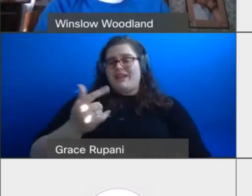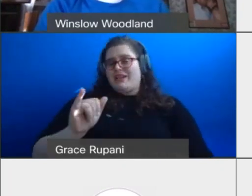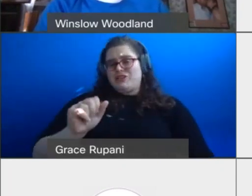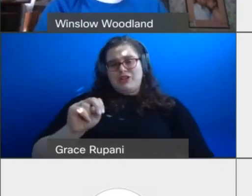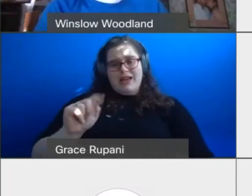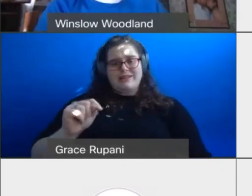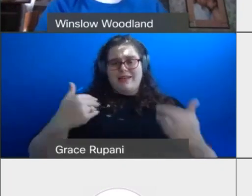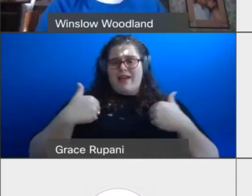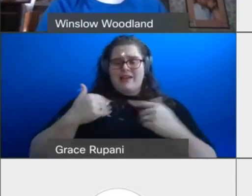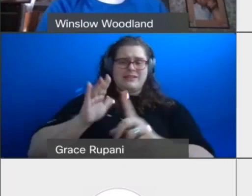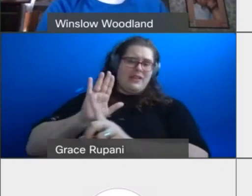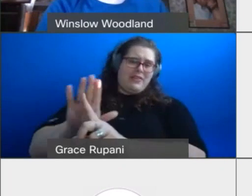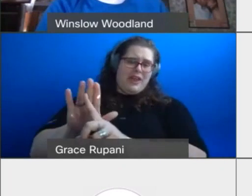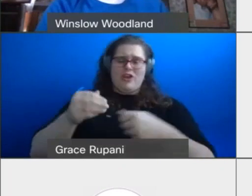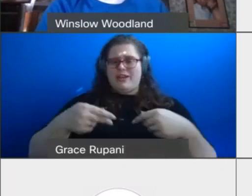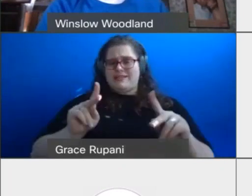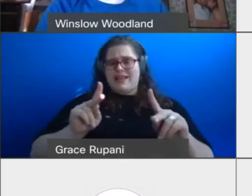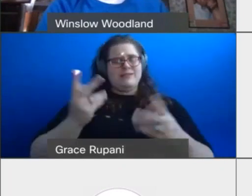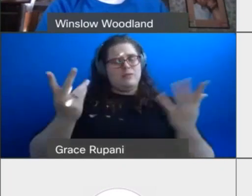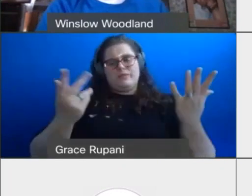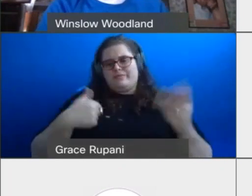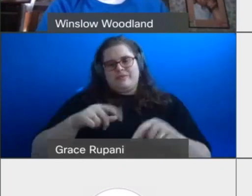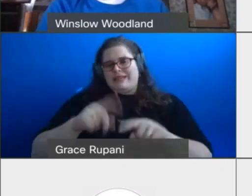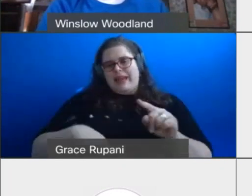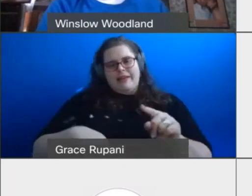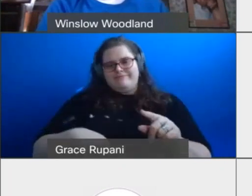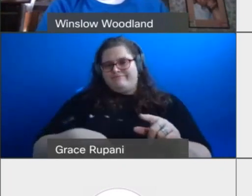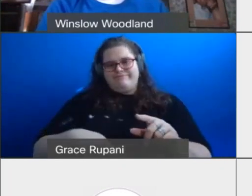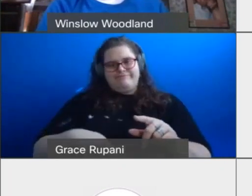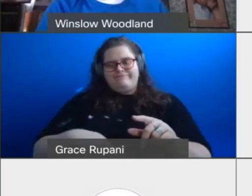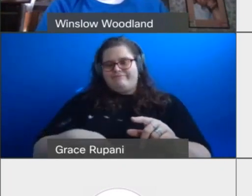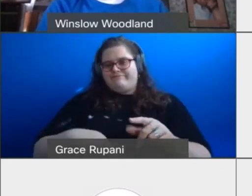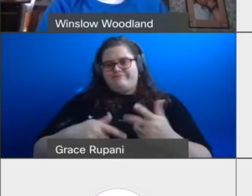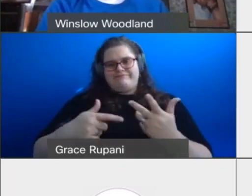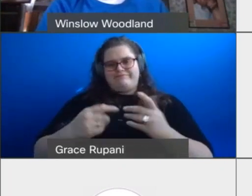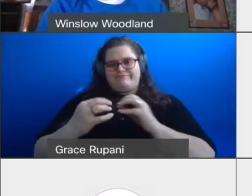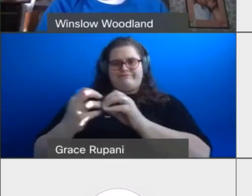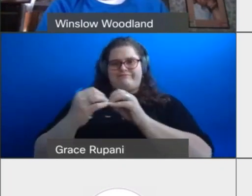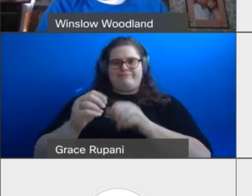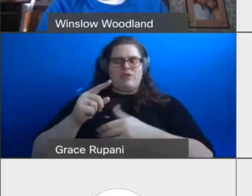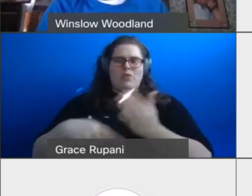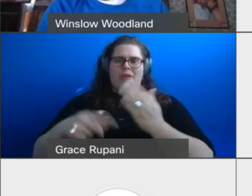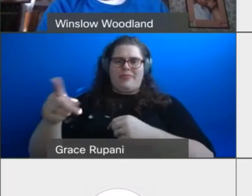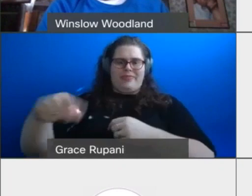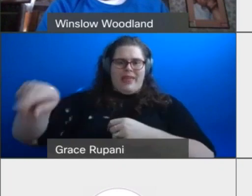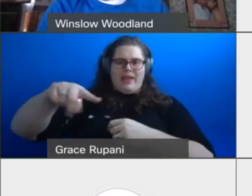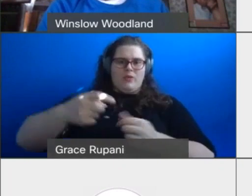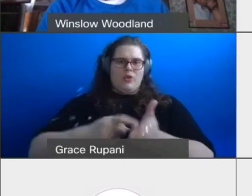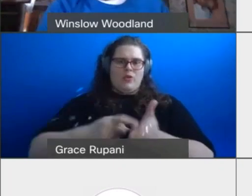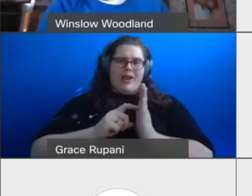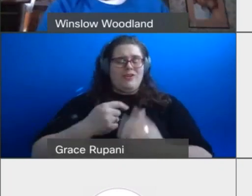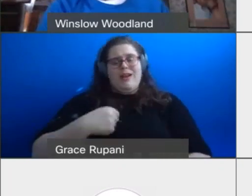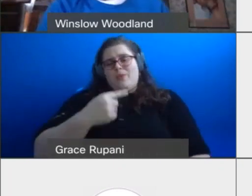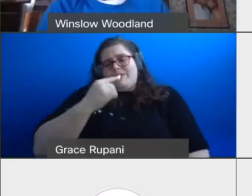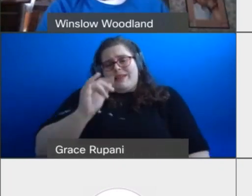can't speak to what Giant's going to require. I would just say, as soon as we received the